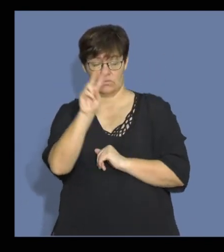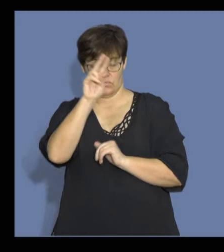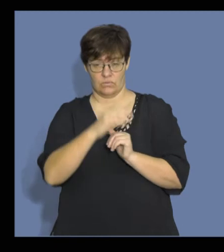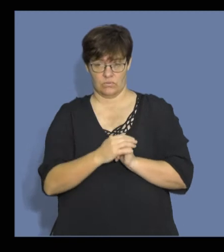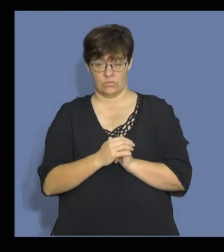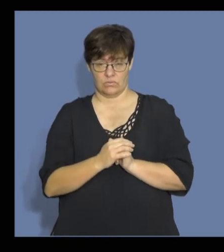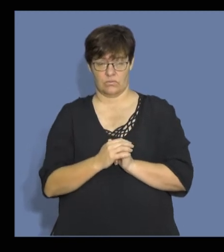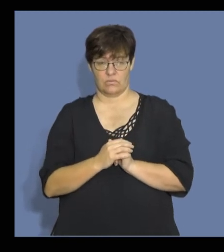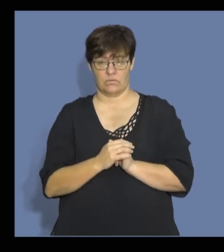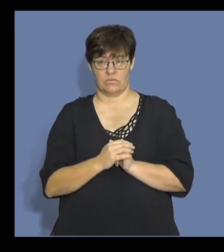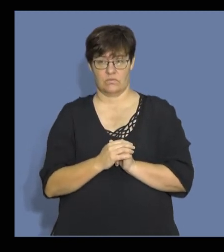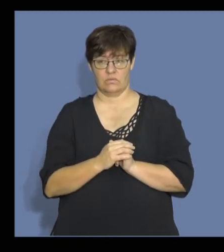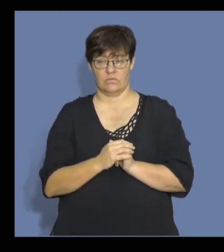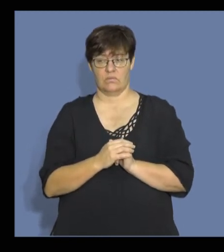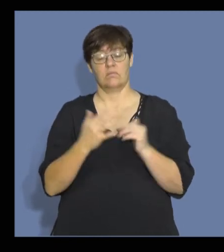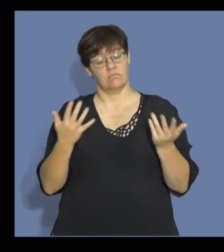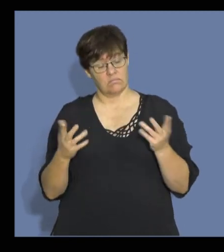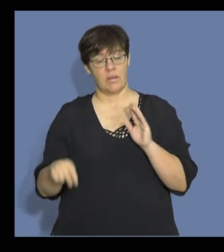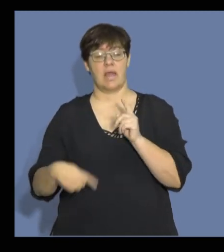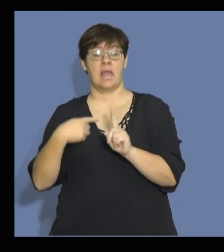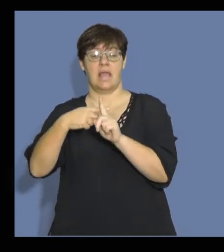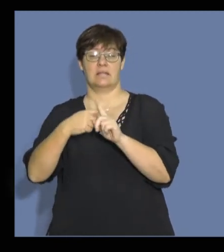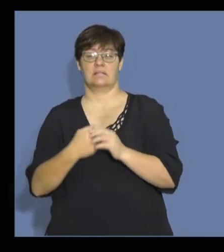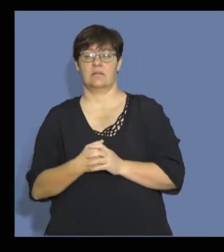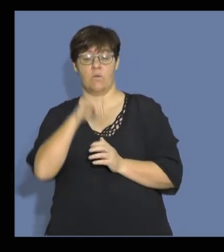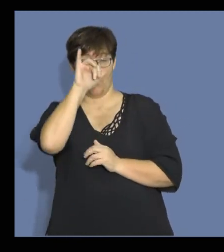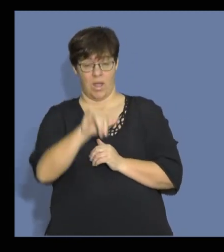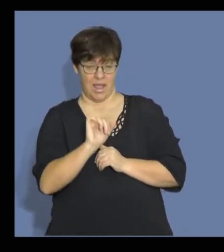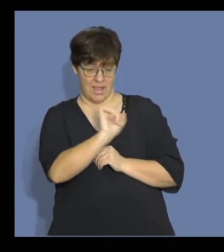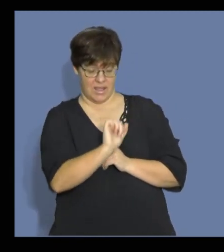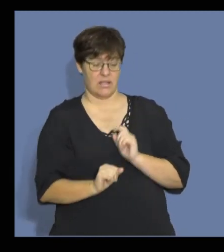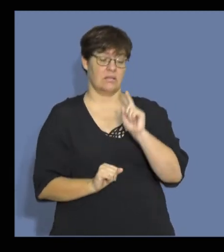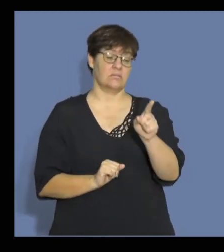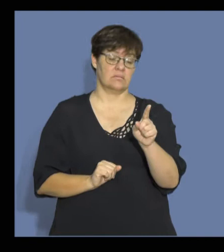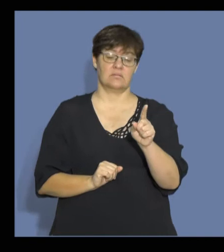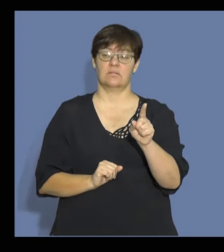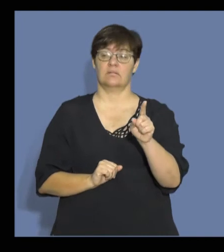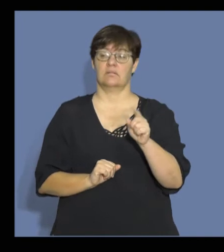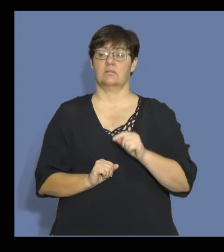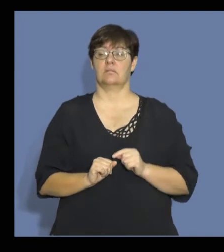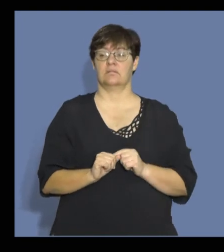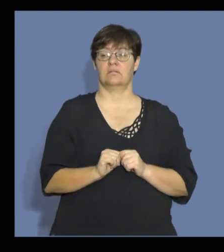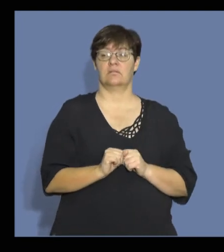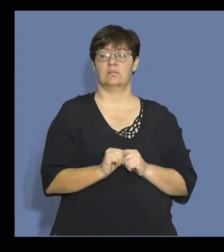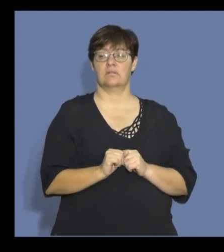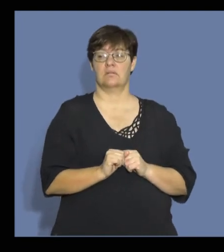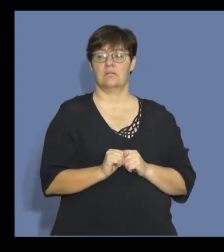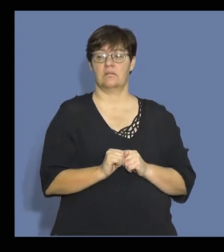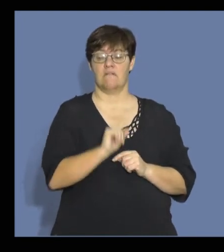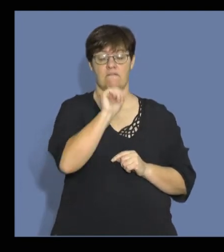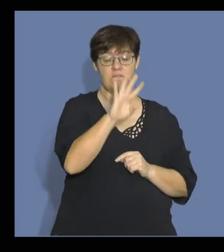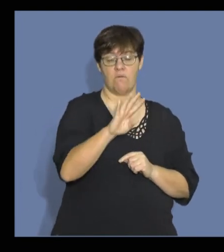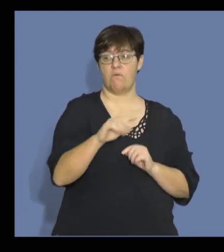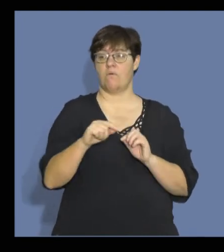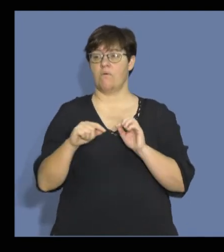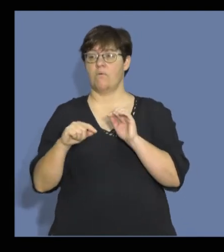I'm going to square it, and then I'm going to add the y value of N minus the y value